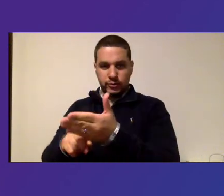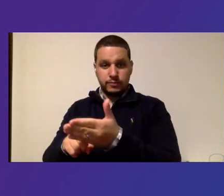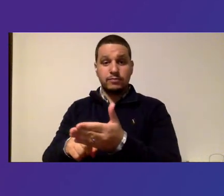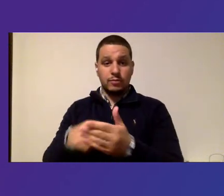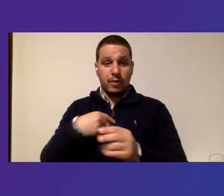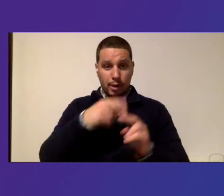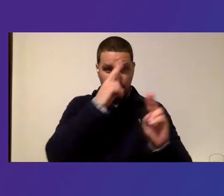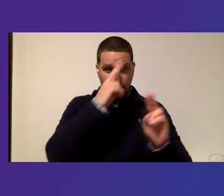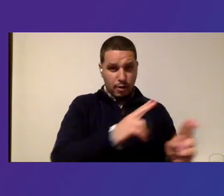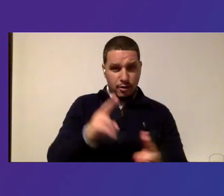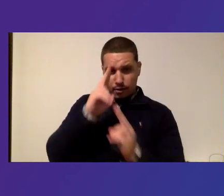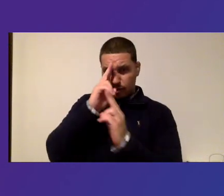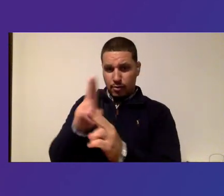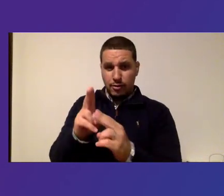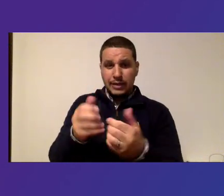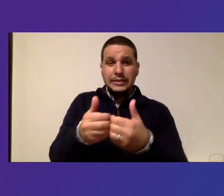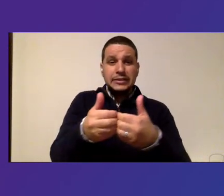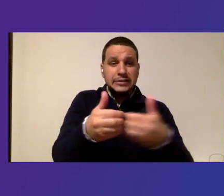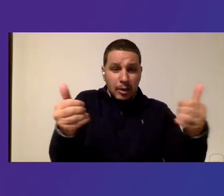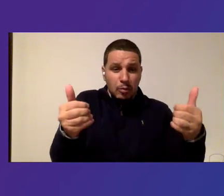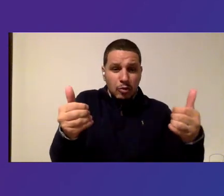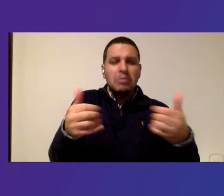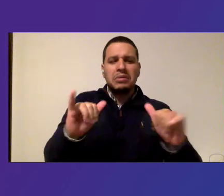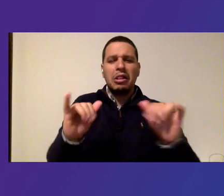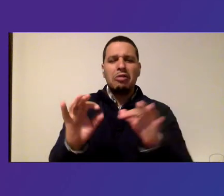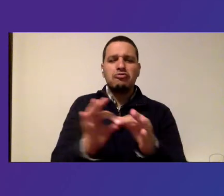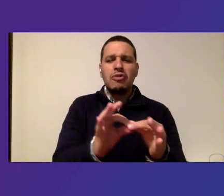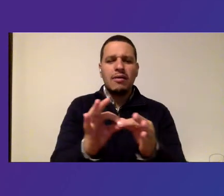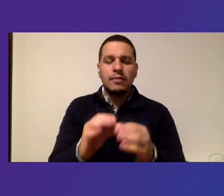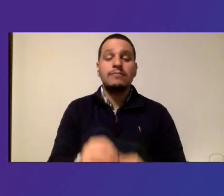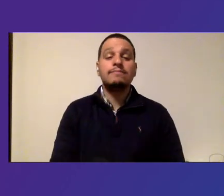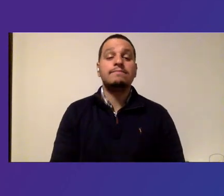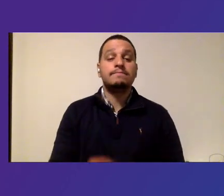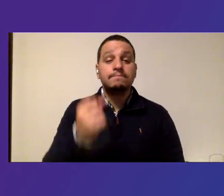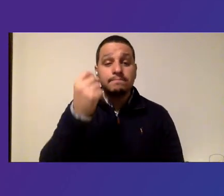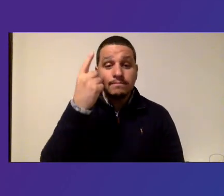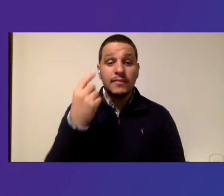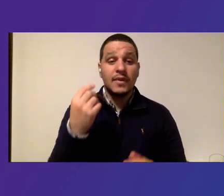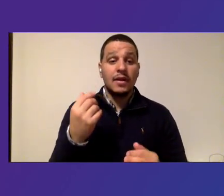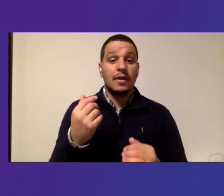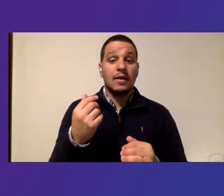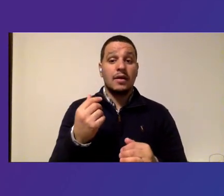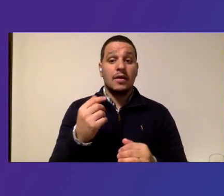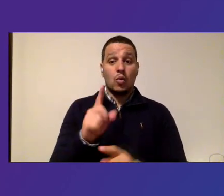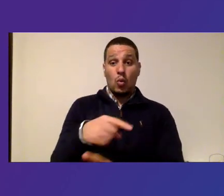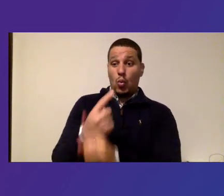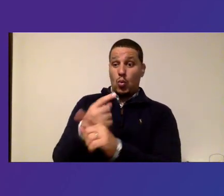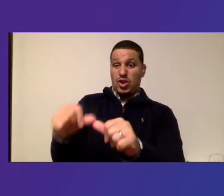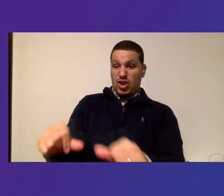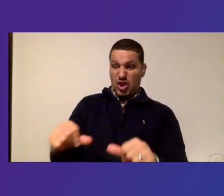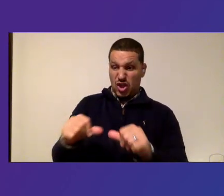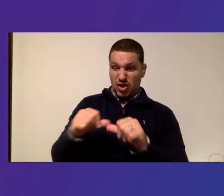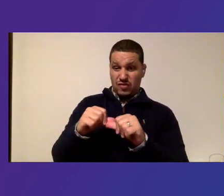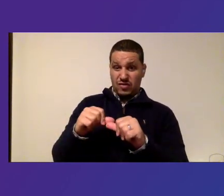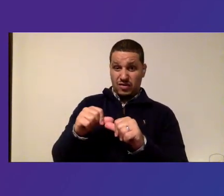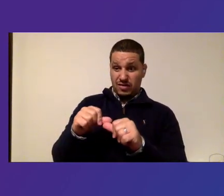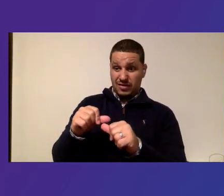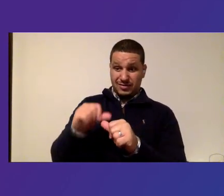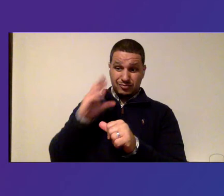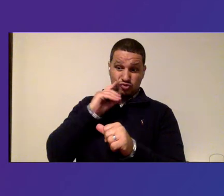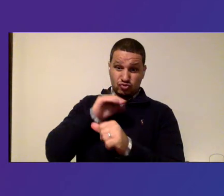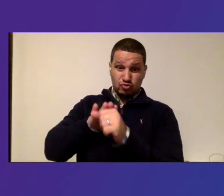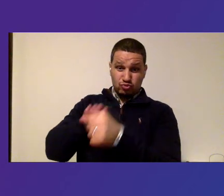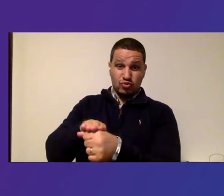honor them as separate but related moments. So the following are by no means the only areas or tactics of oppression through which